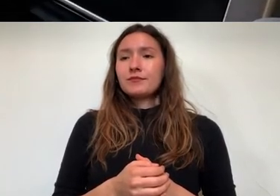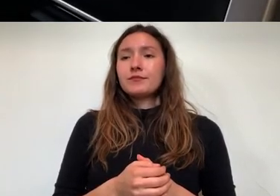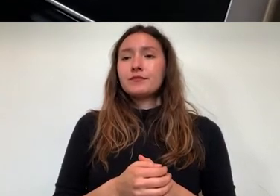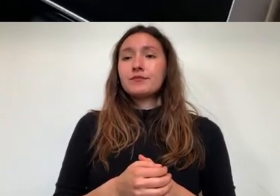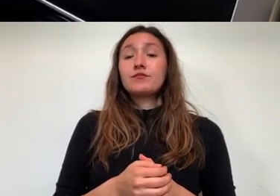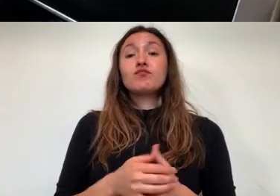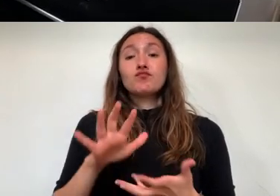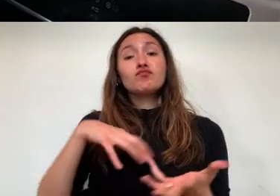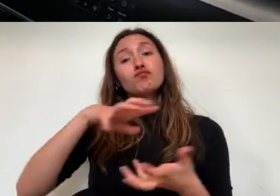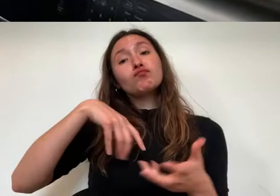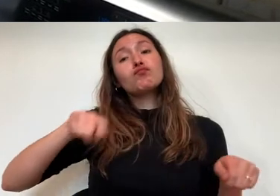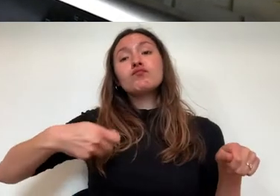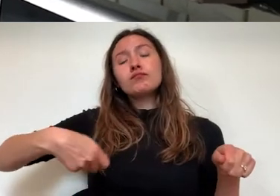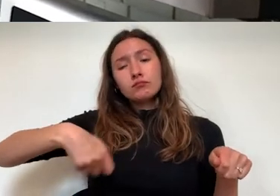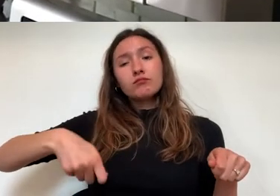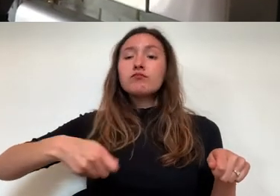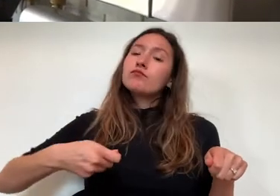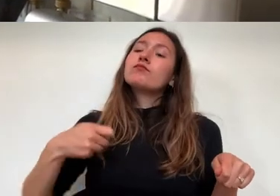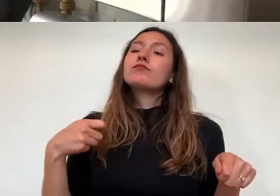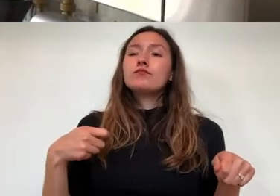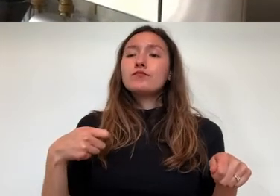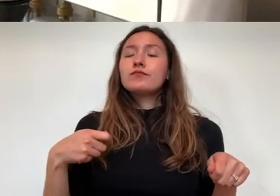And you mix it in.